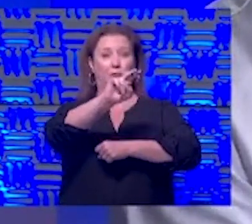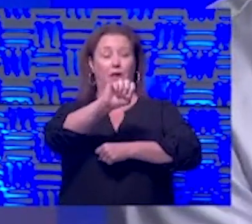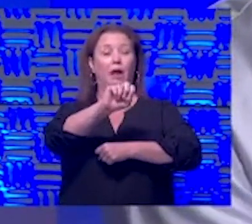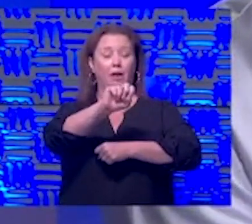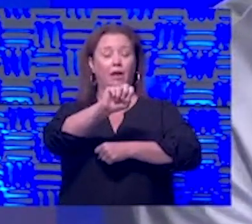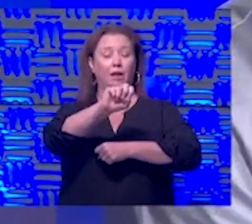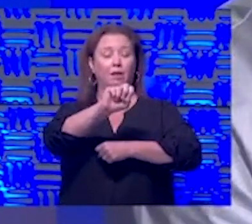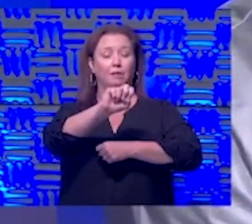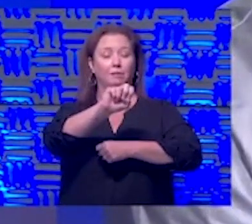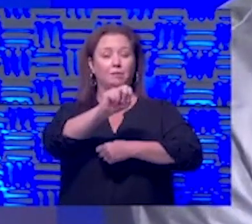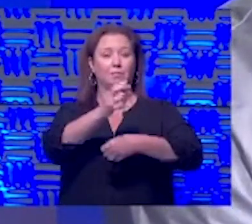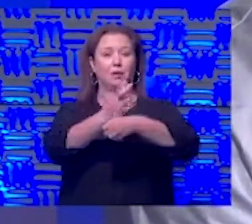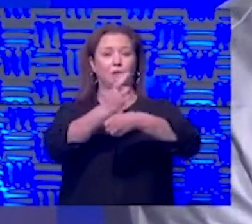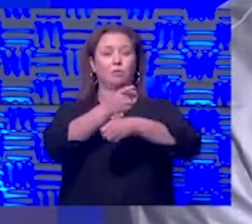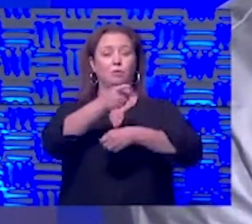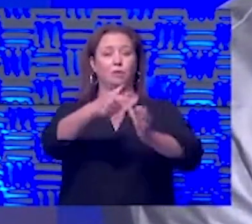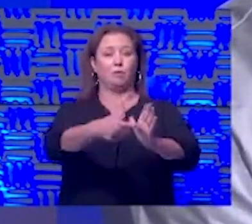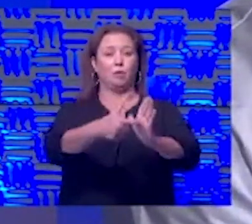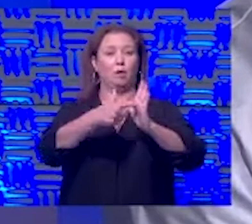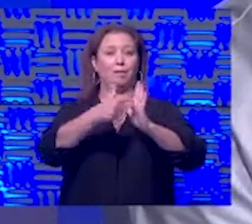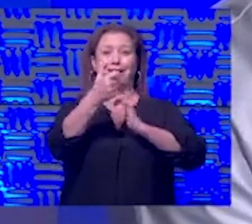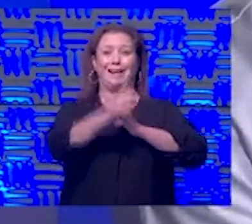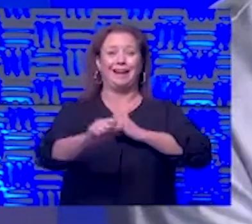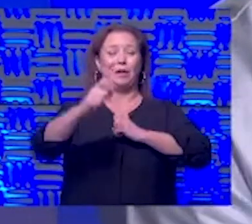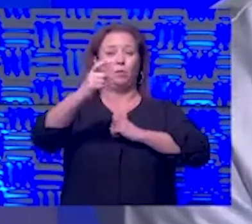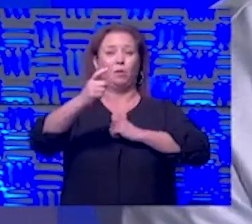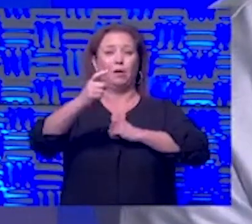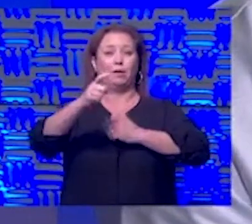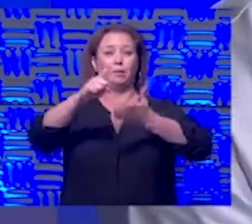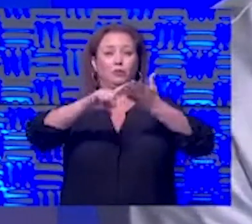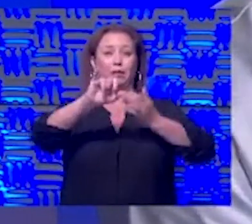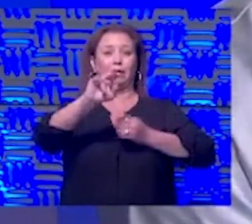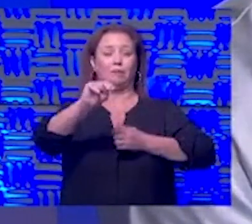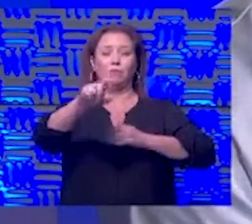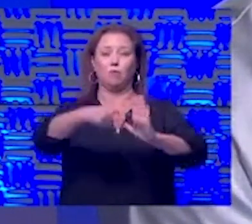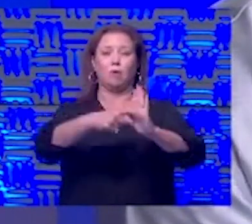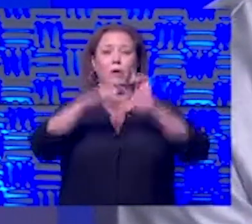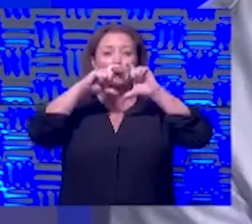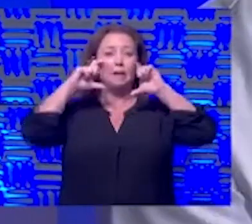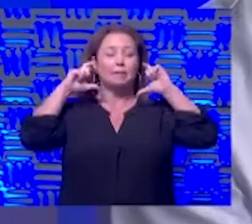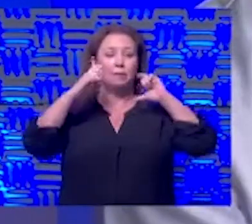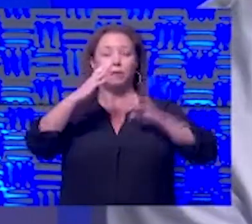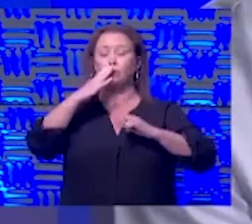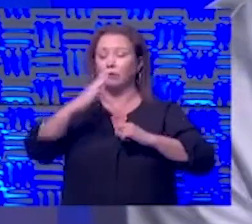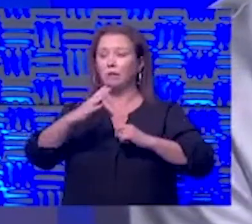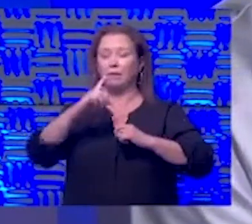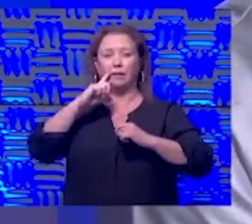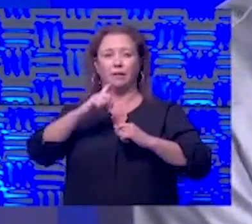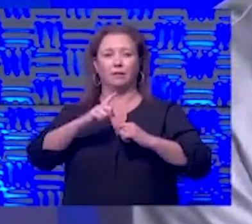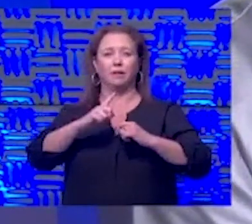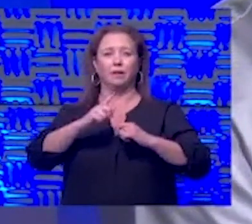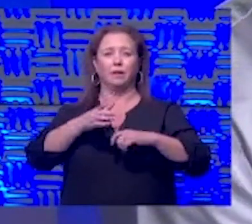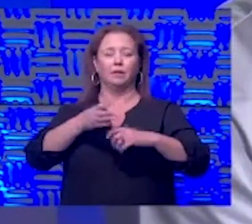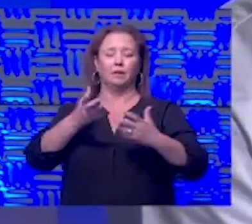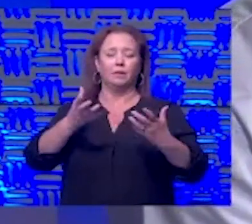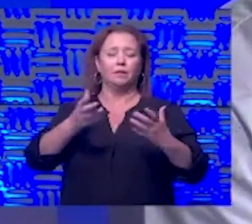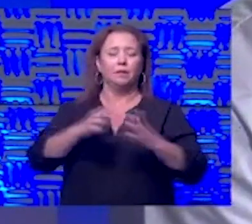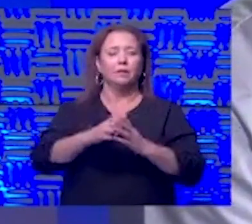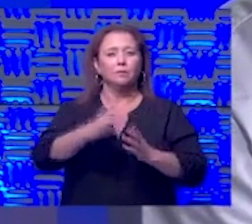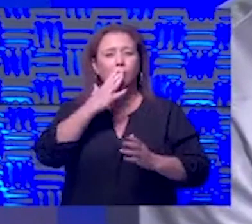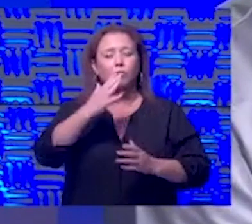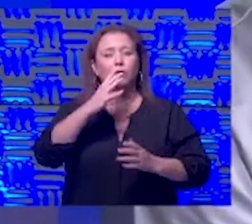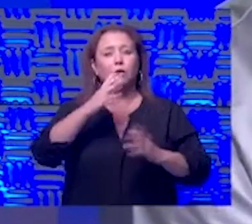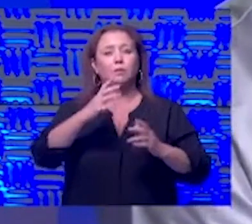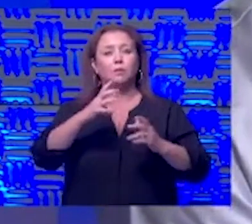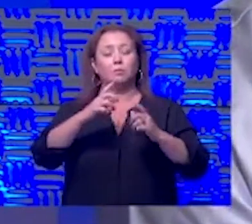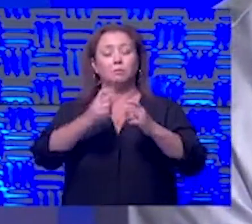was checking in at, they actually required anybody who was coming to check in to have a mask on, so that's good. I think it breaks down after that. But for the most part, again,